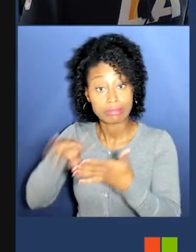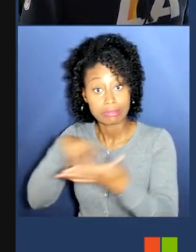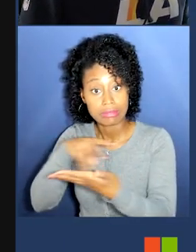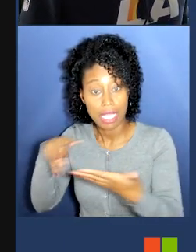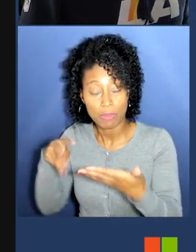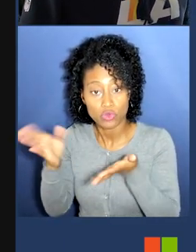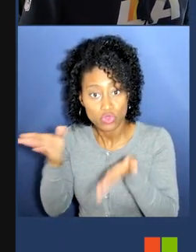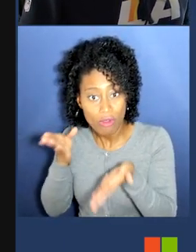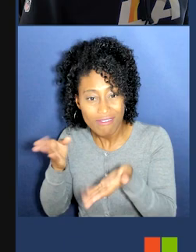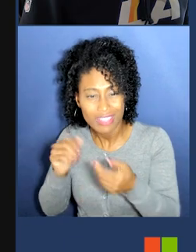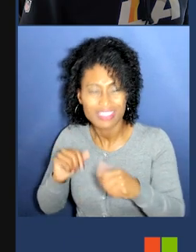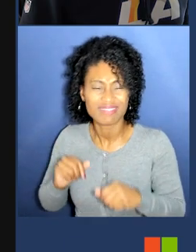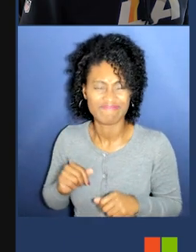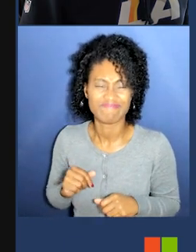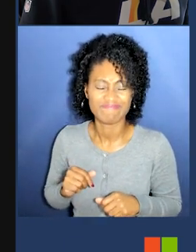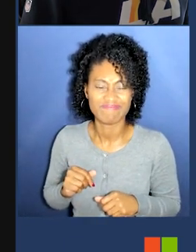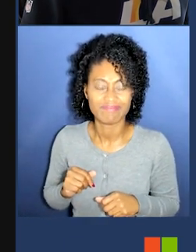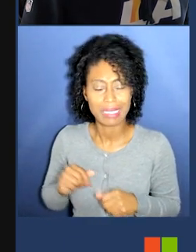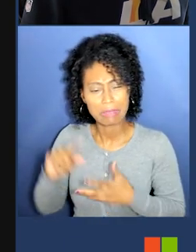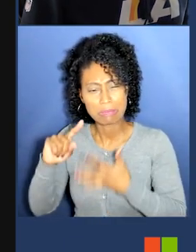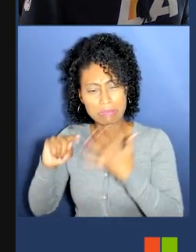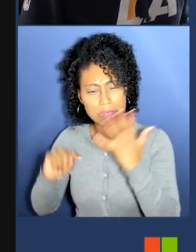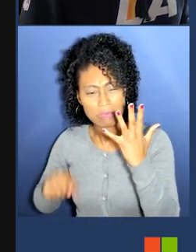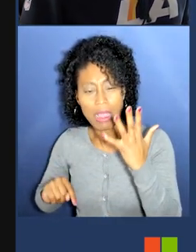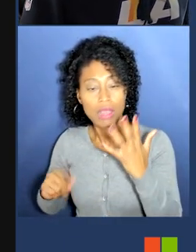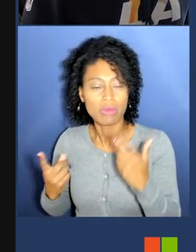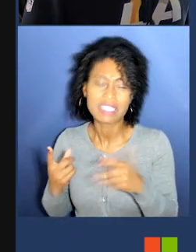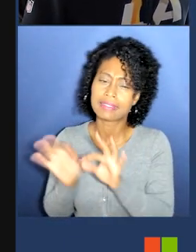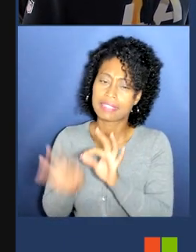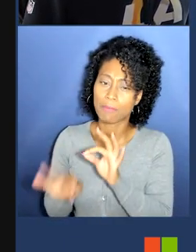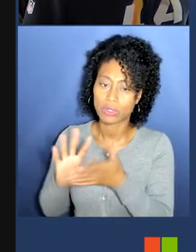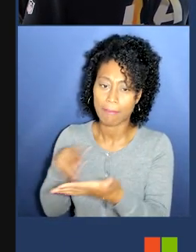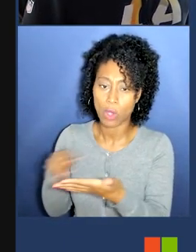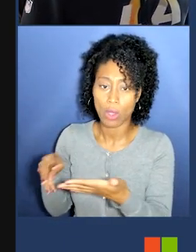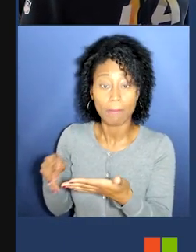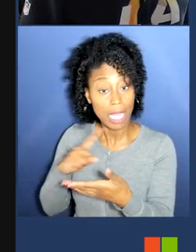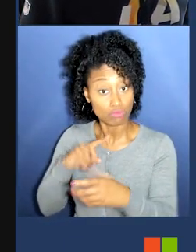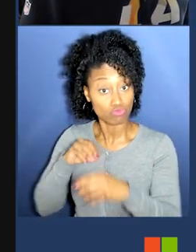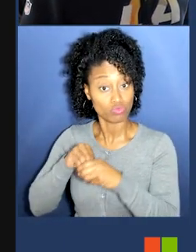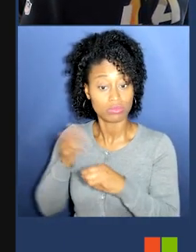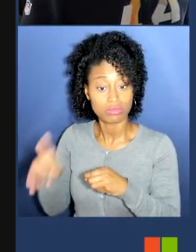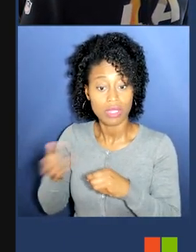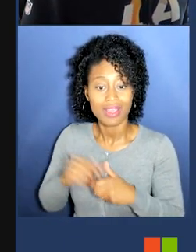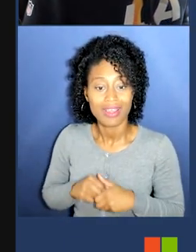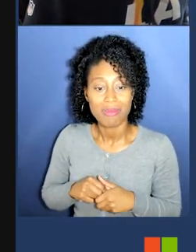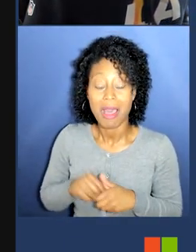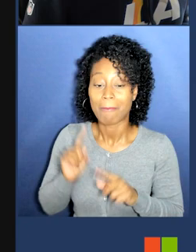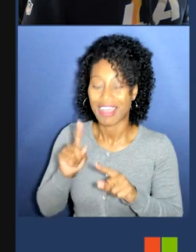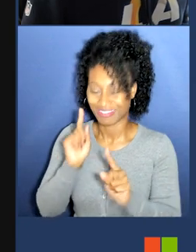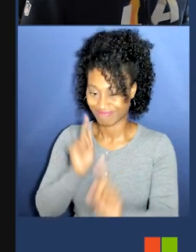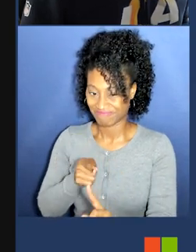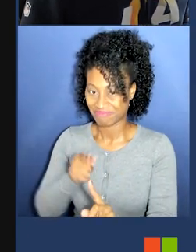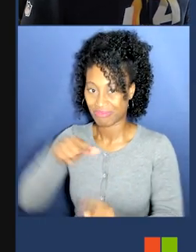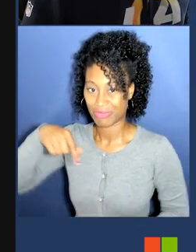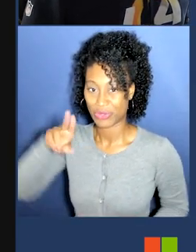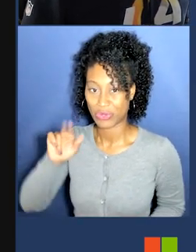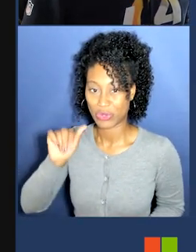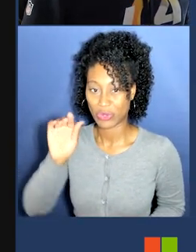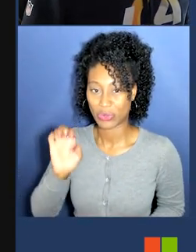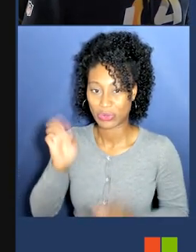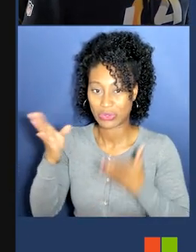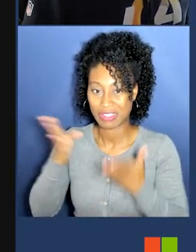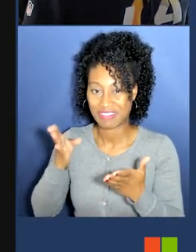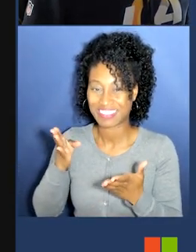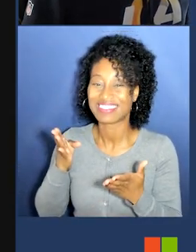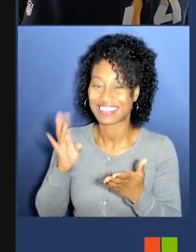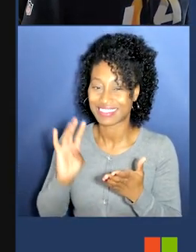service, a very simple table storage, and then queue service. This is what we need. We